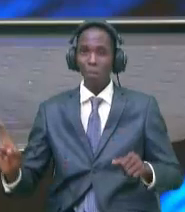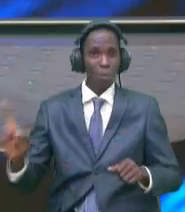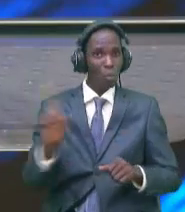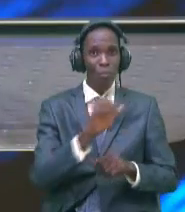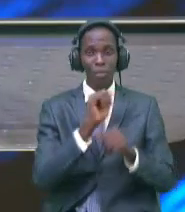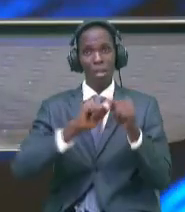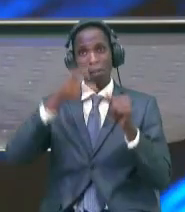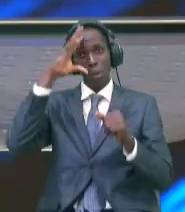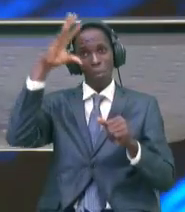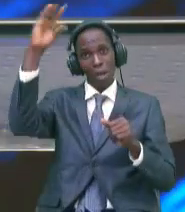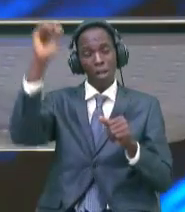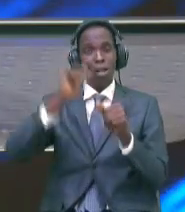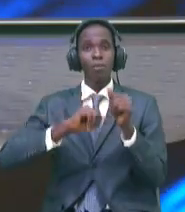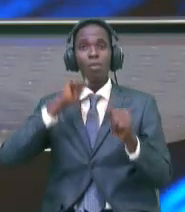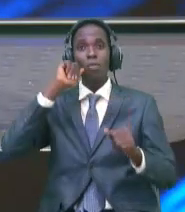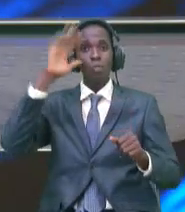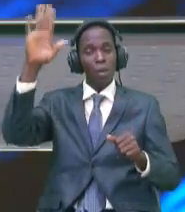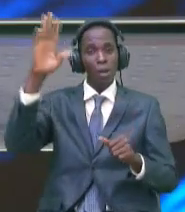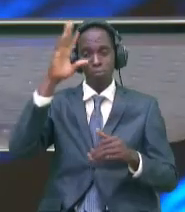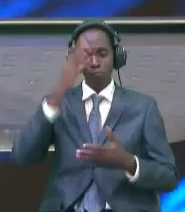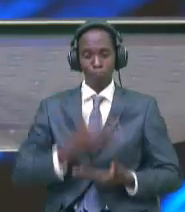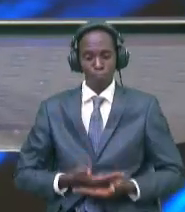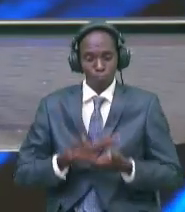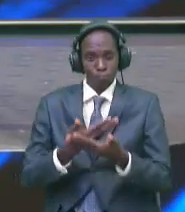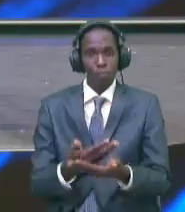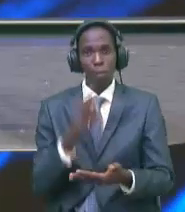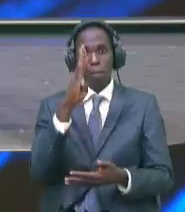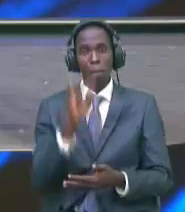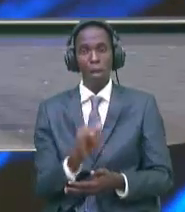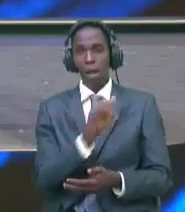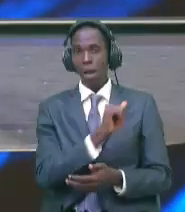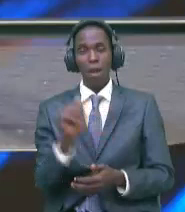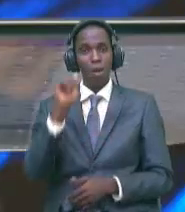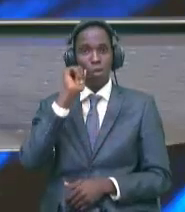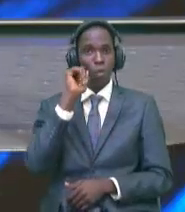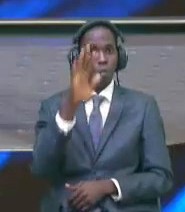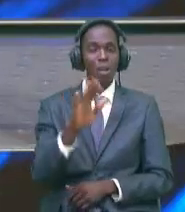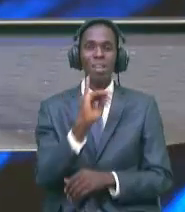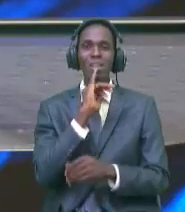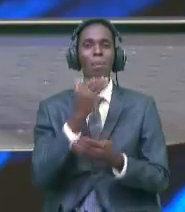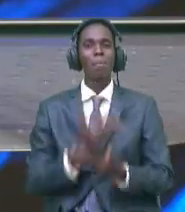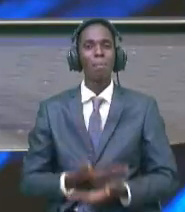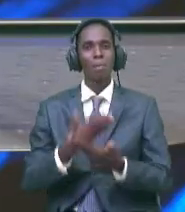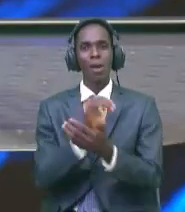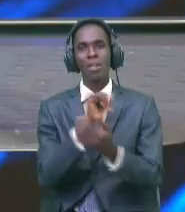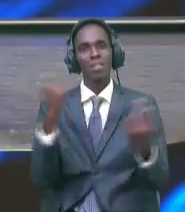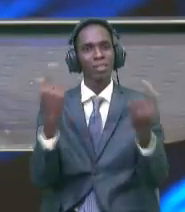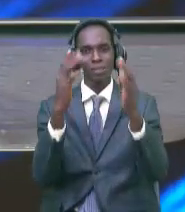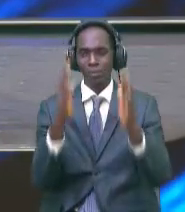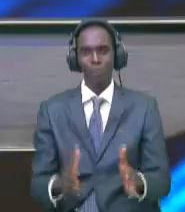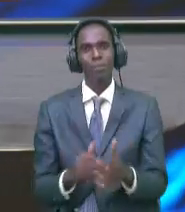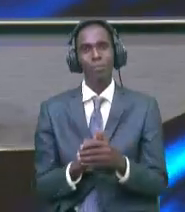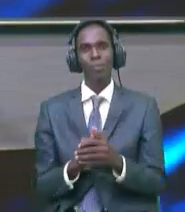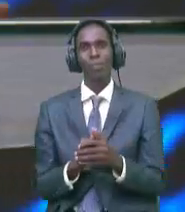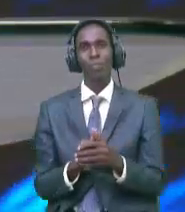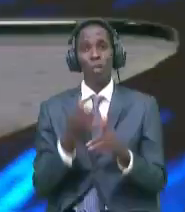every man, every woman born by a woman is a sinner. It says